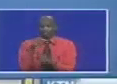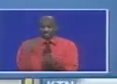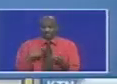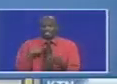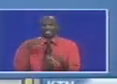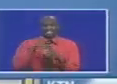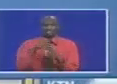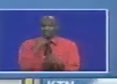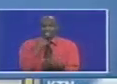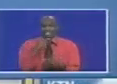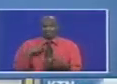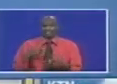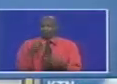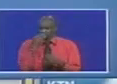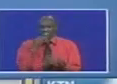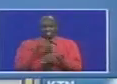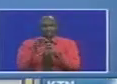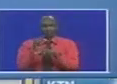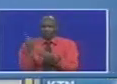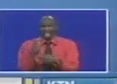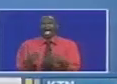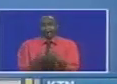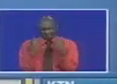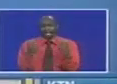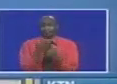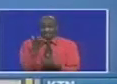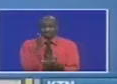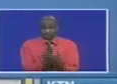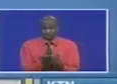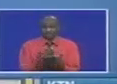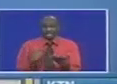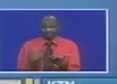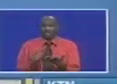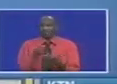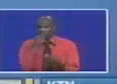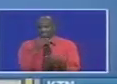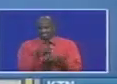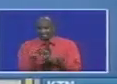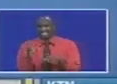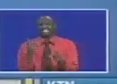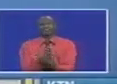if food distribution is not happening. It is happening. Some of it is general food distribution.